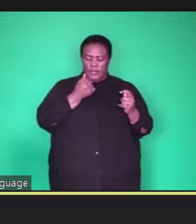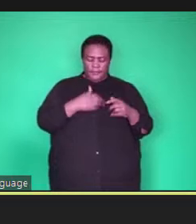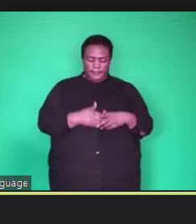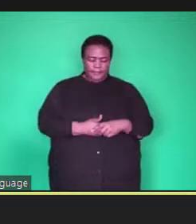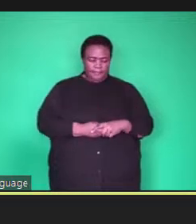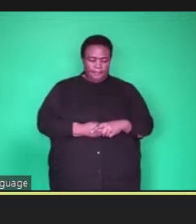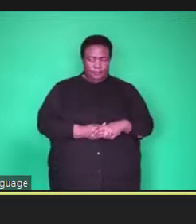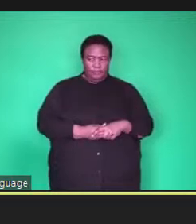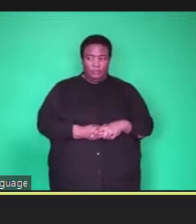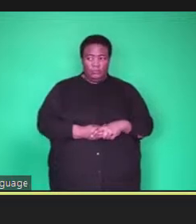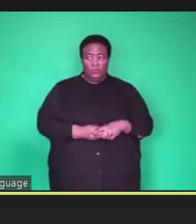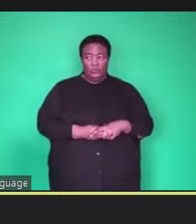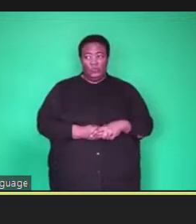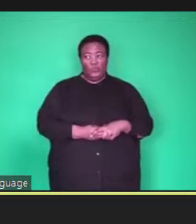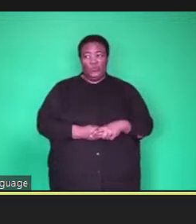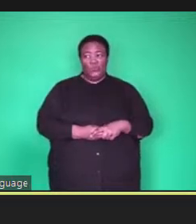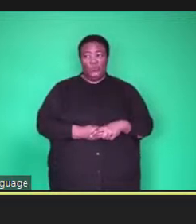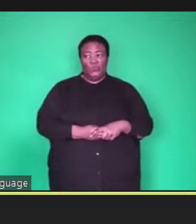Oh, sorry.